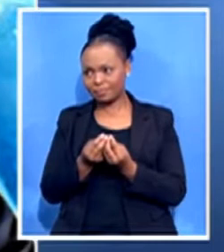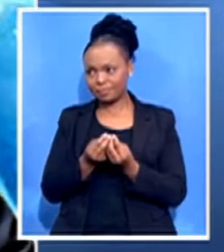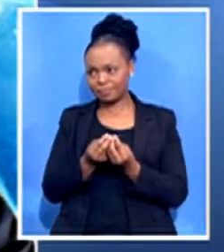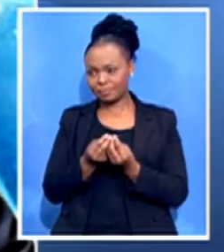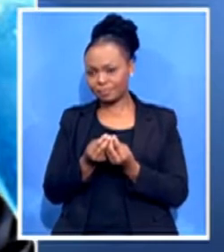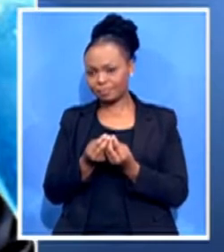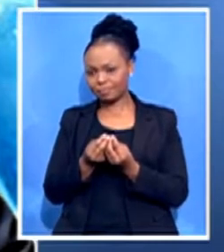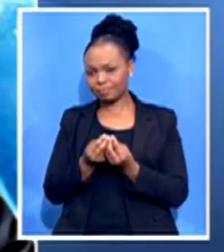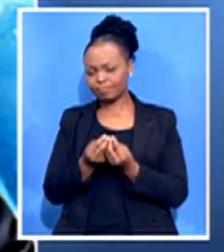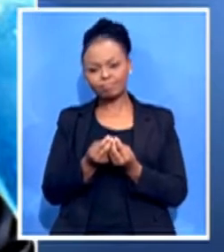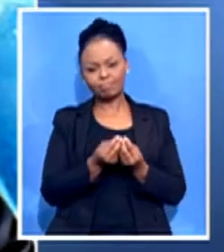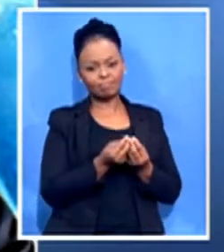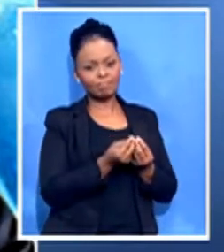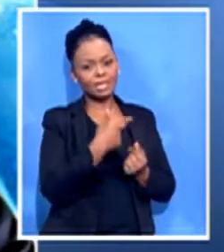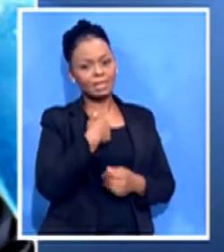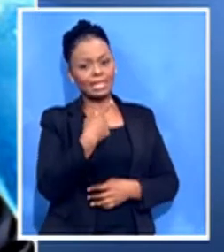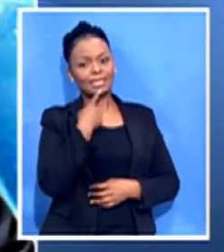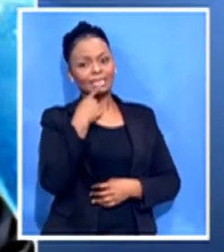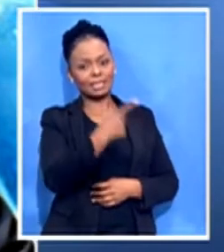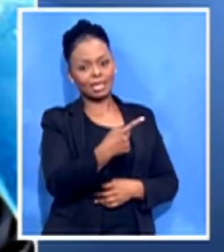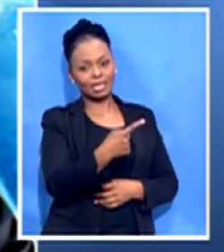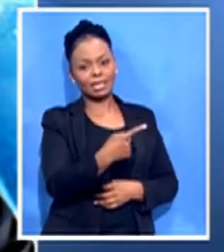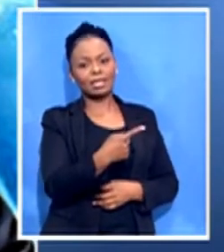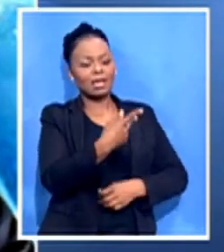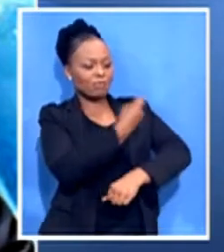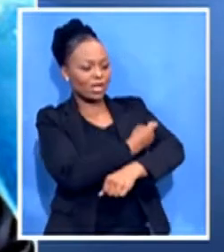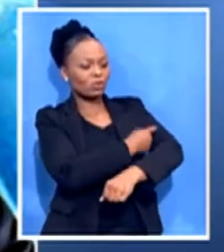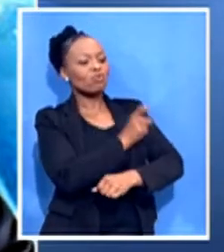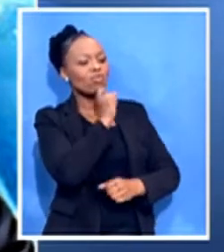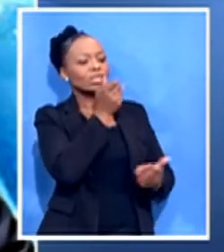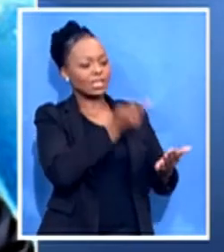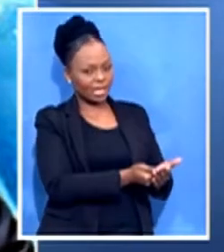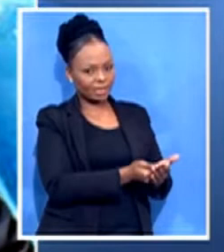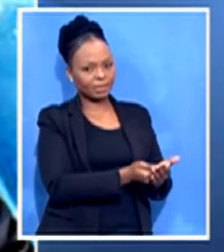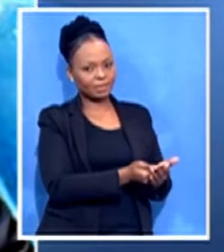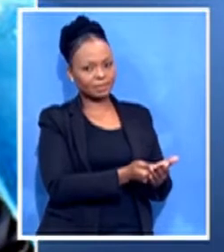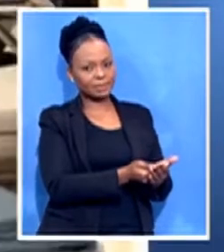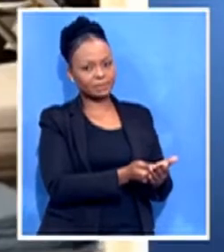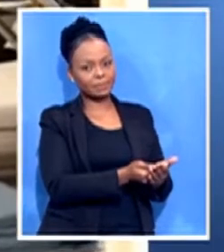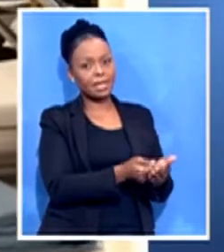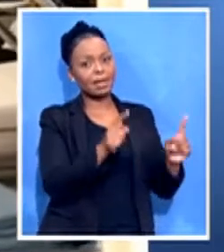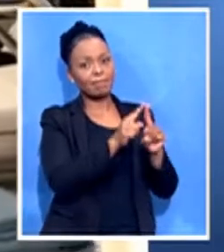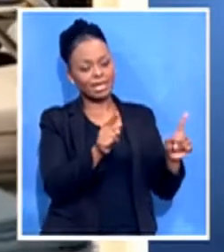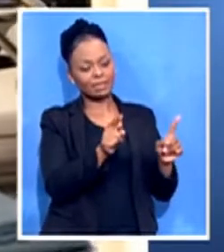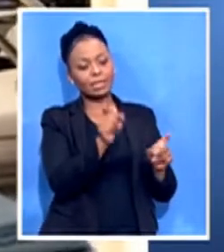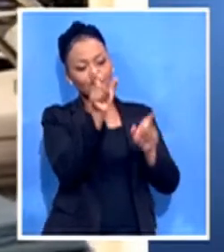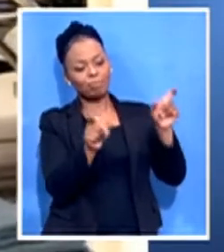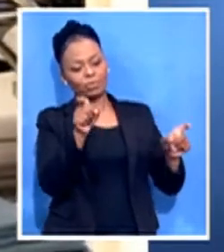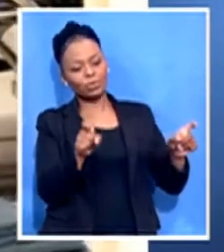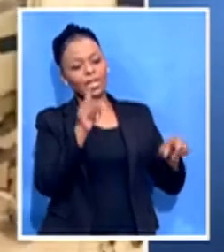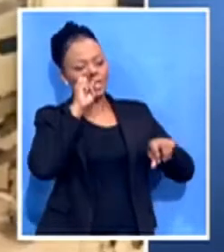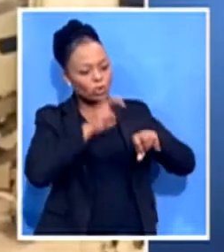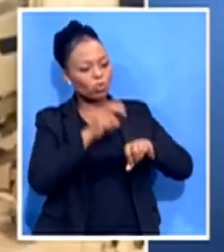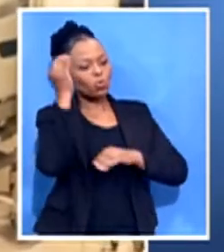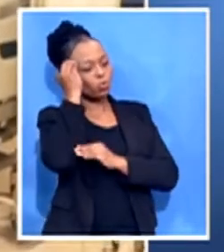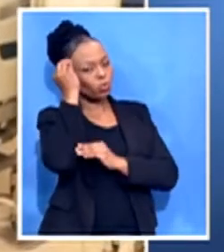the vaccines are being used, the citizens should be aware that they are being used using preliminary